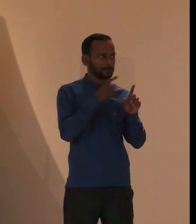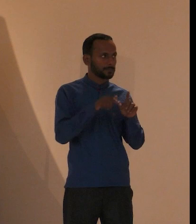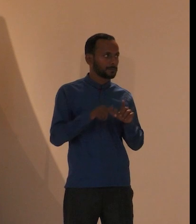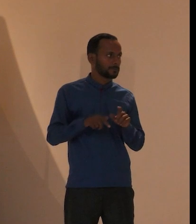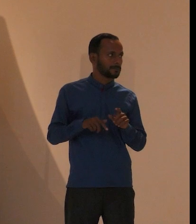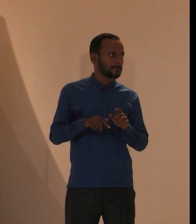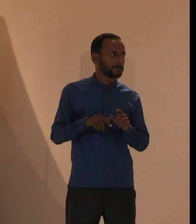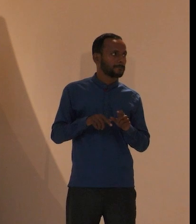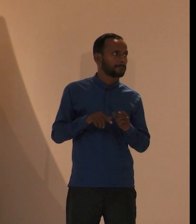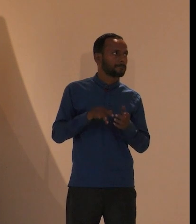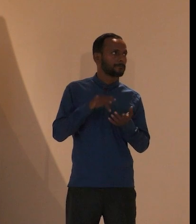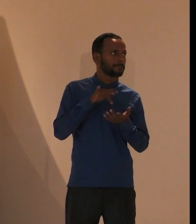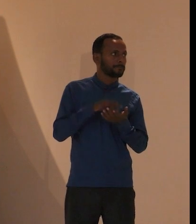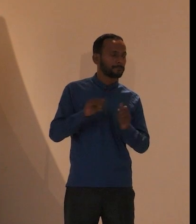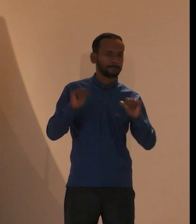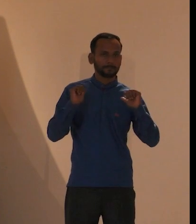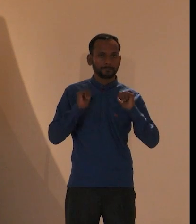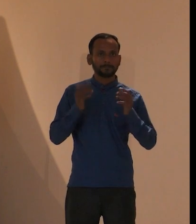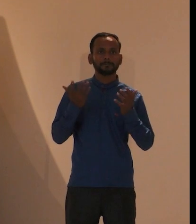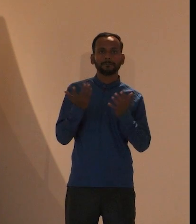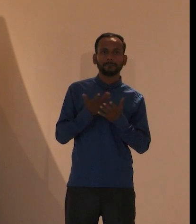Jesus the Good Shepherd, sitting on this